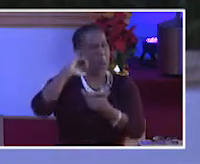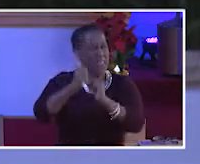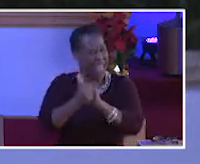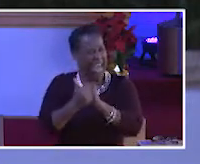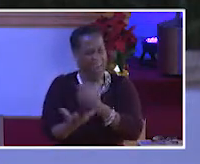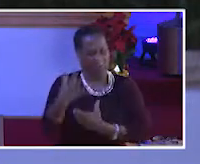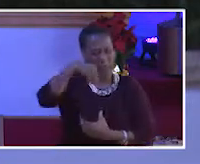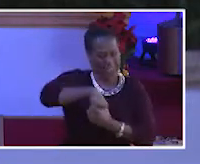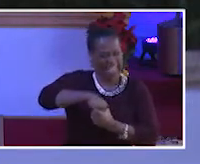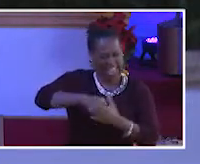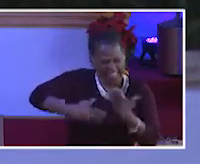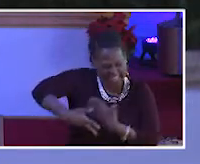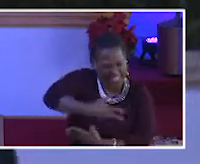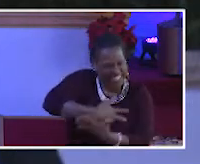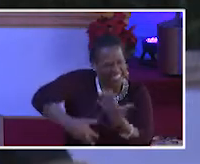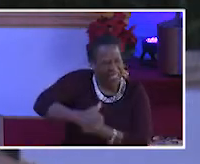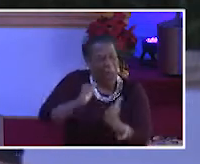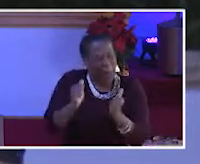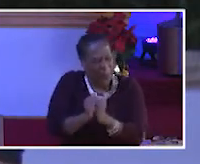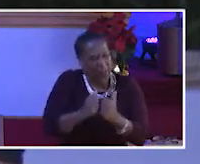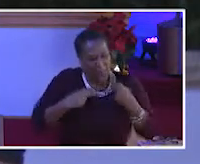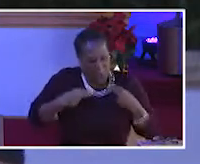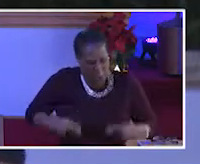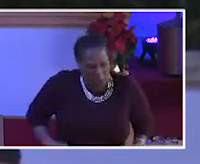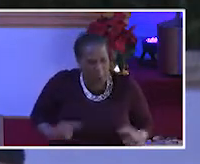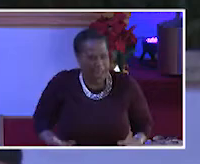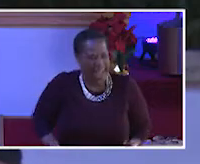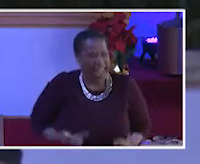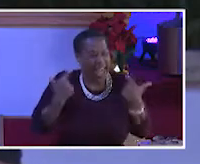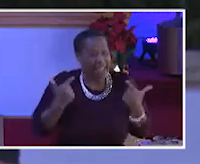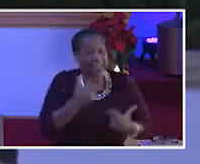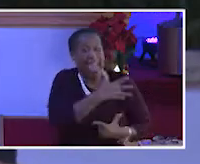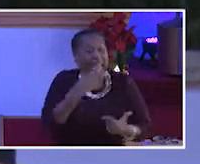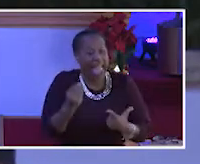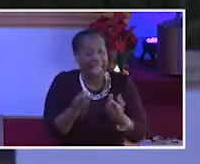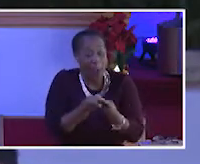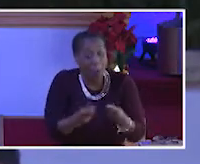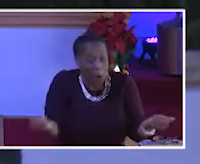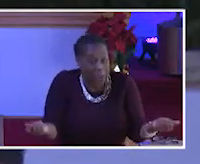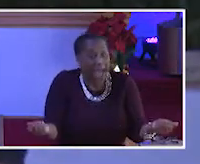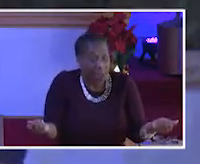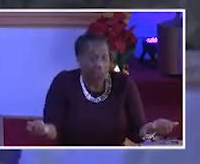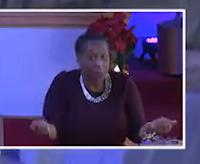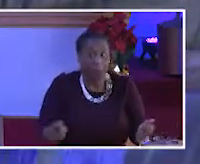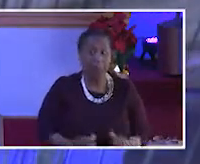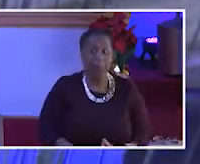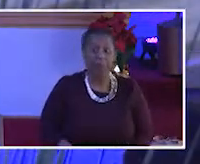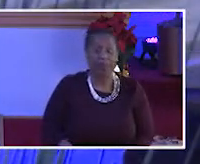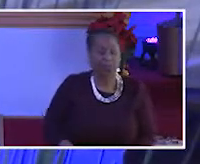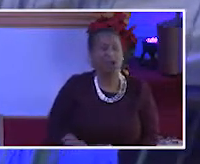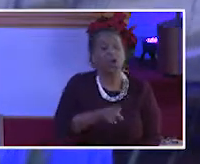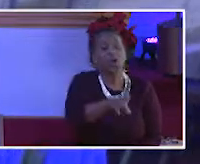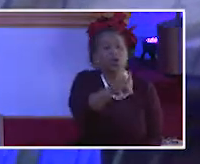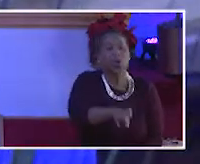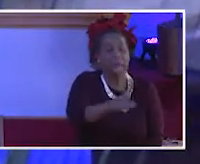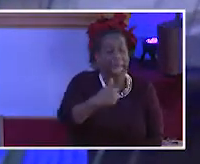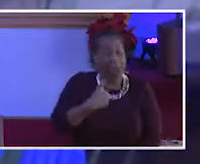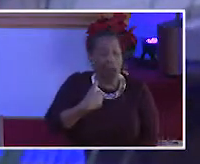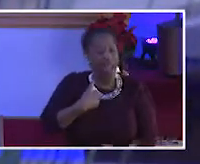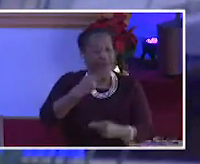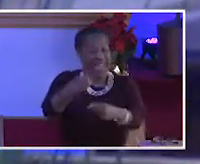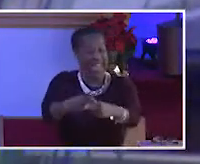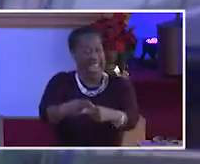the nooks and crannies of human existence and work it out. You got a name